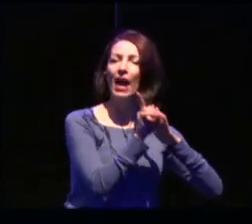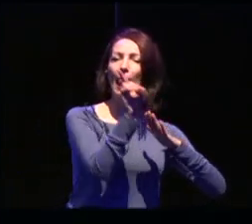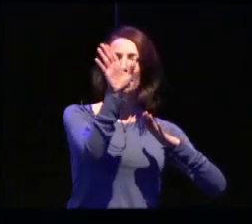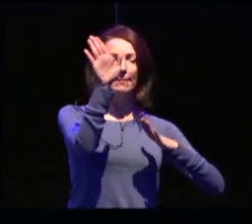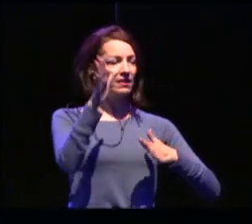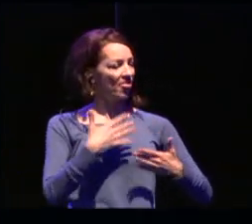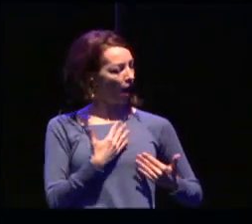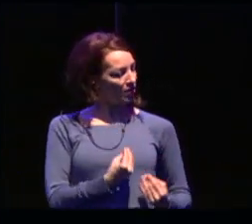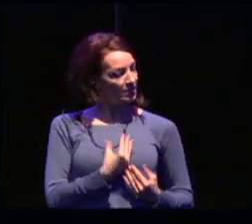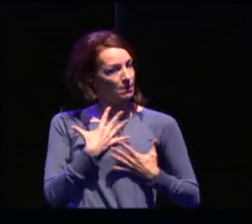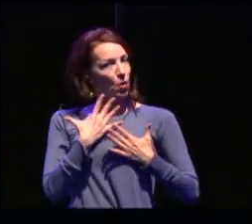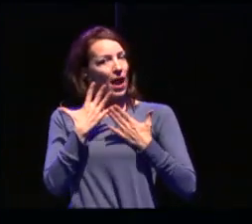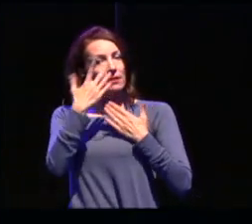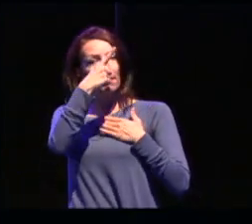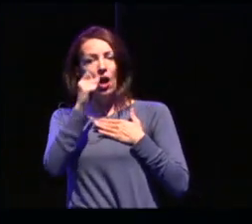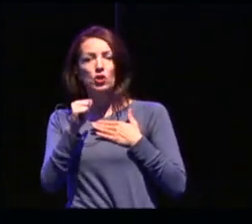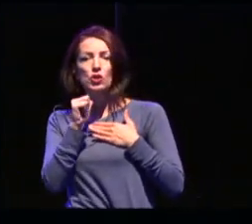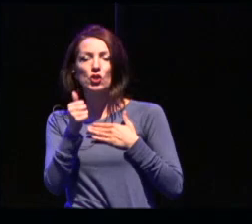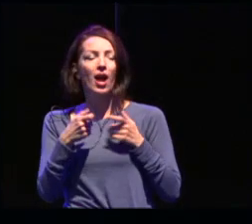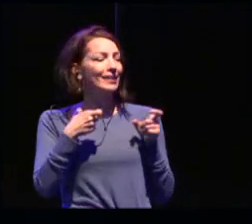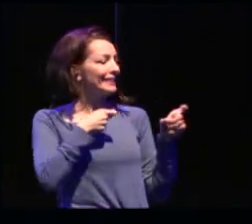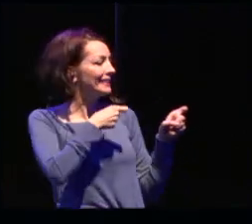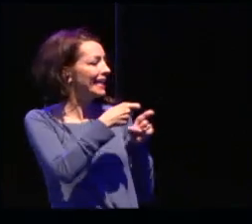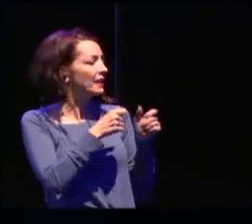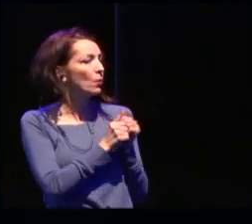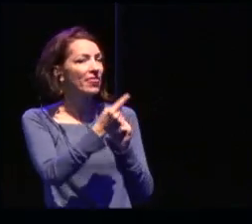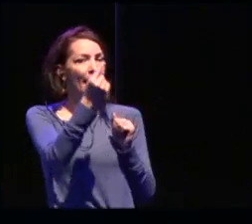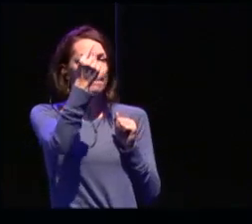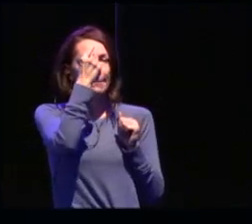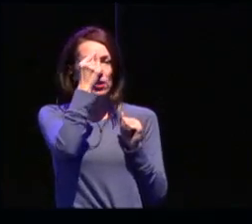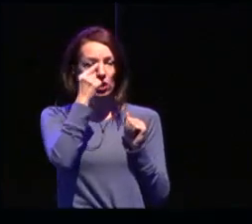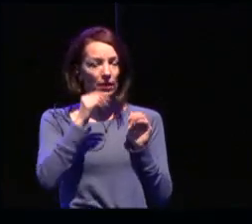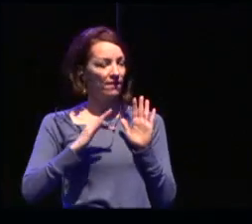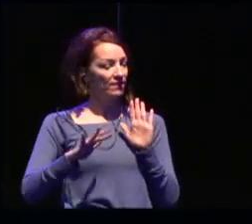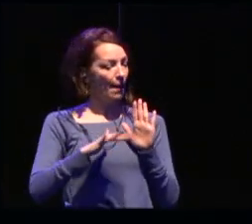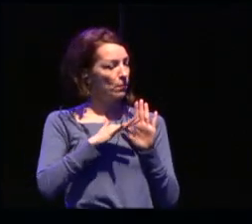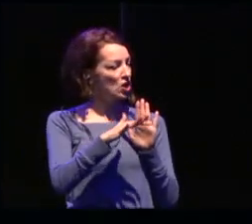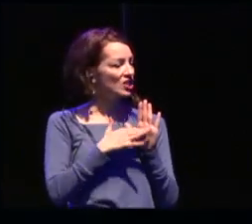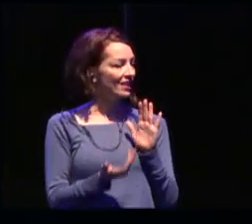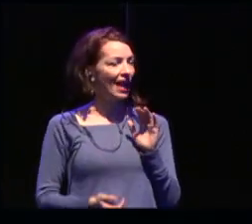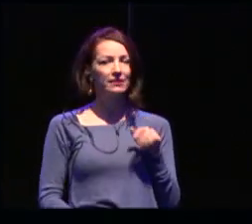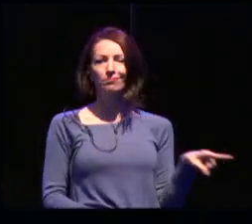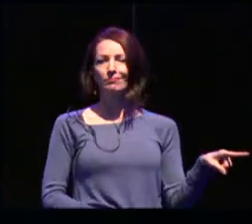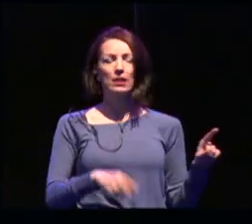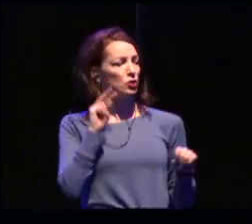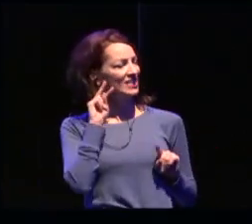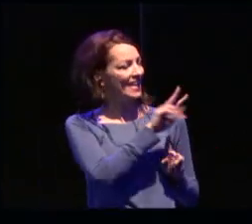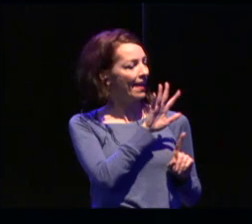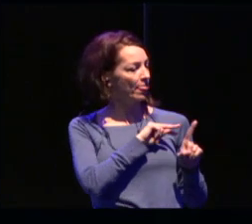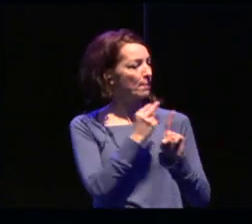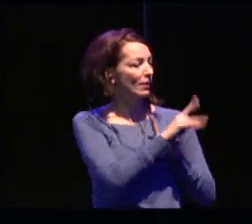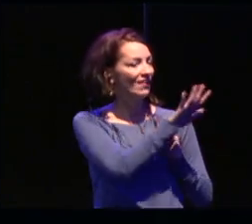and inspiration because you're not dealing with them mentally and vibrationally as stuck in a